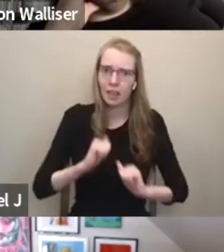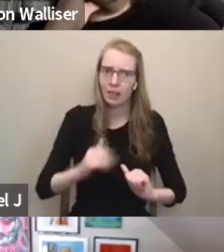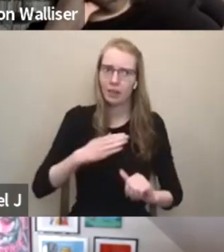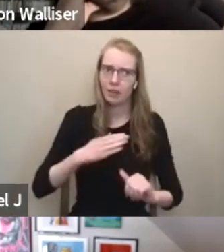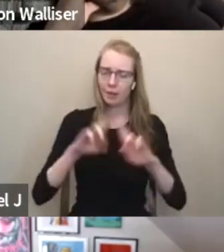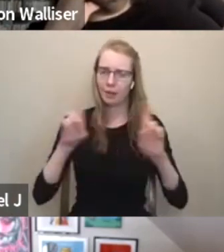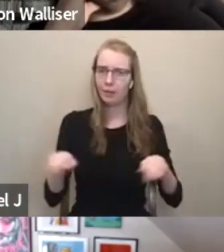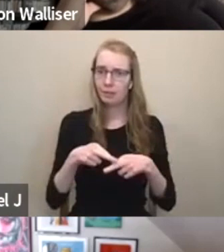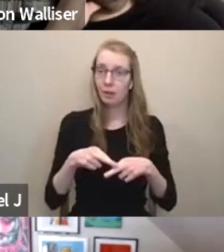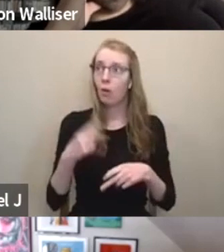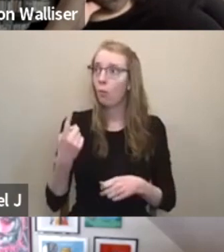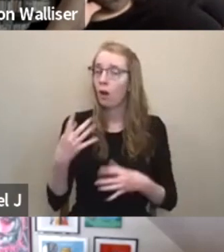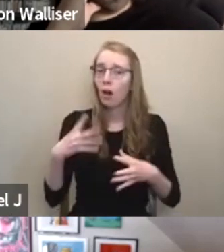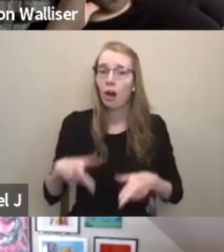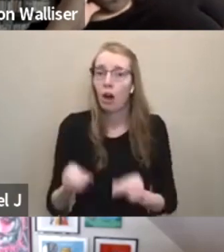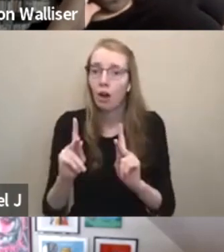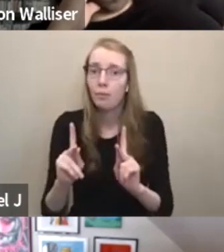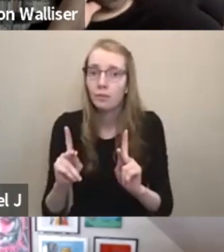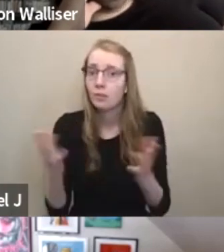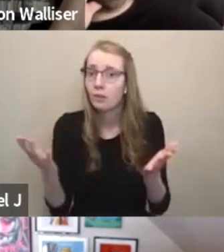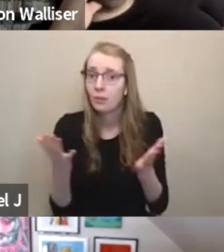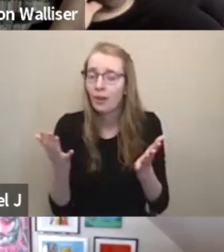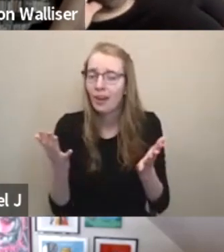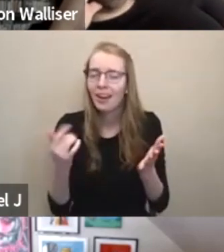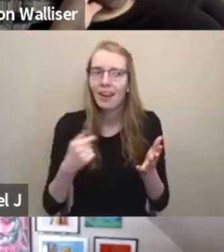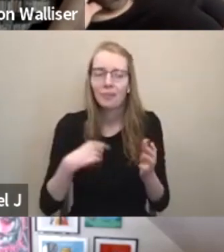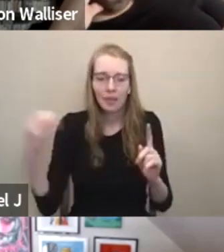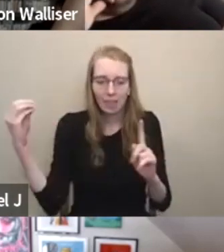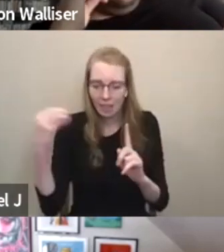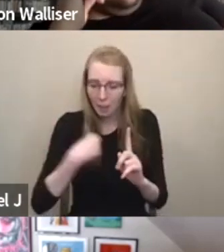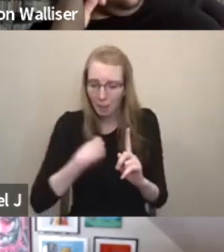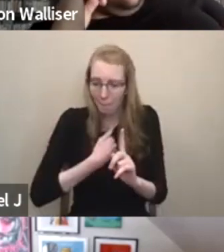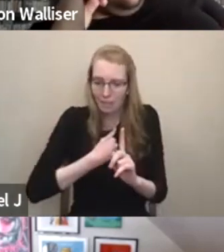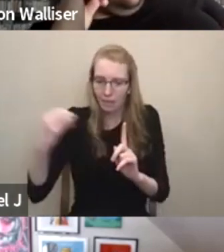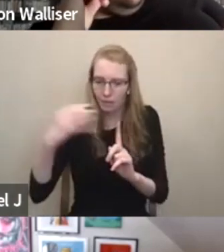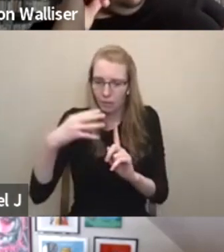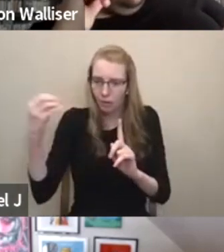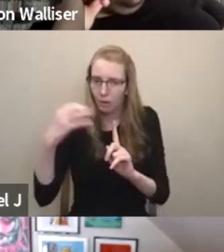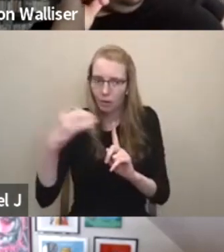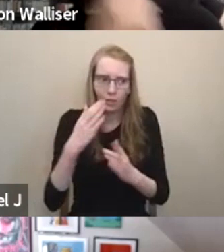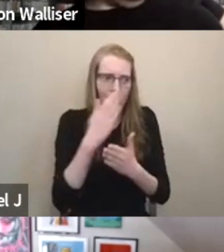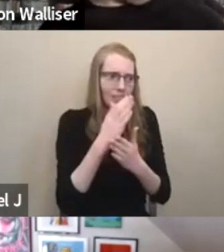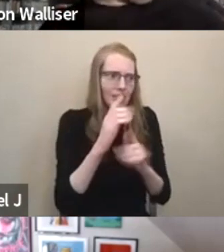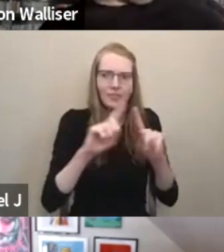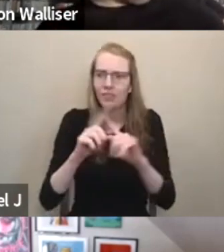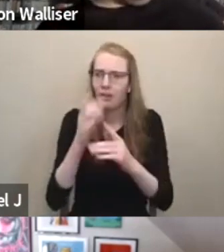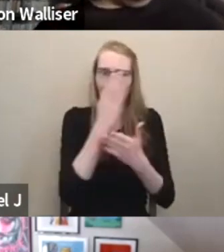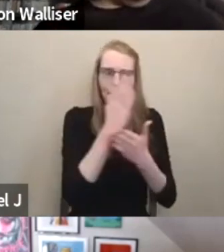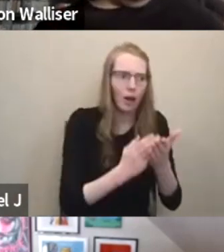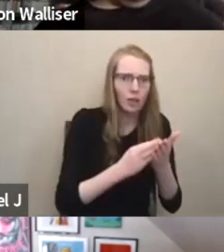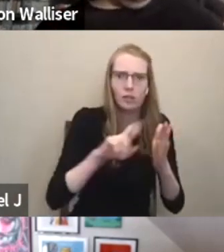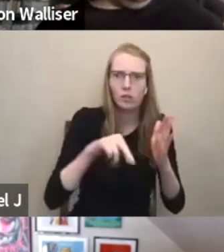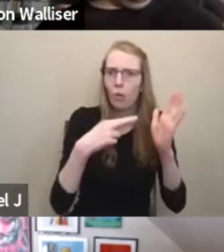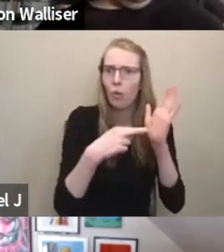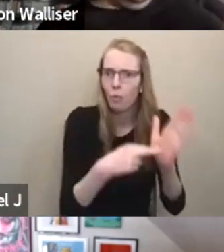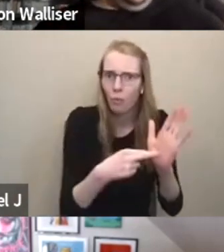is I was exposed to parts and roles that in a professional capacity, there is no way at that age I should ever have